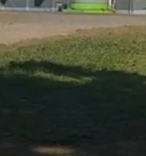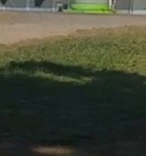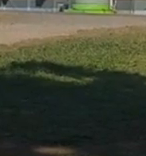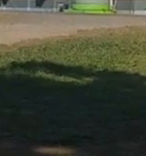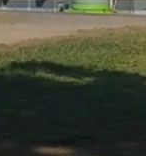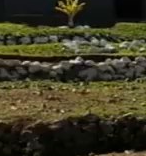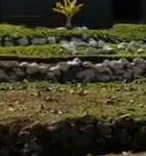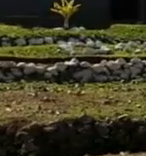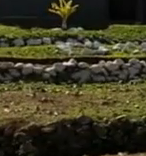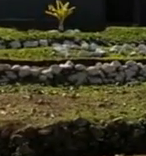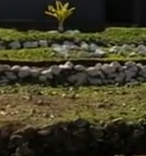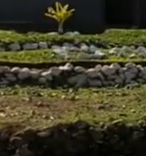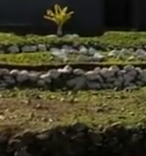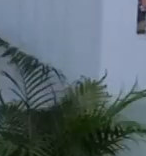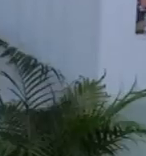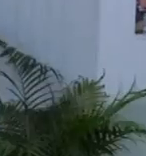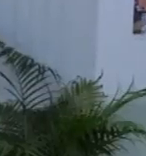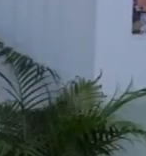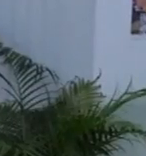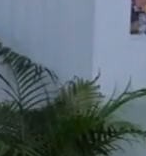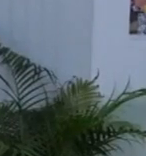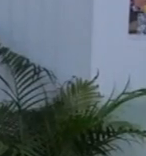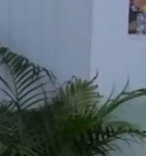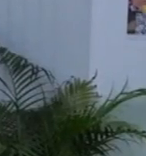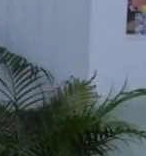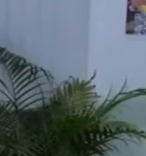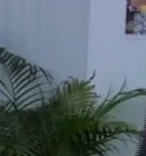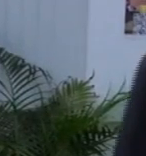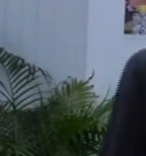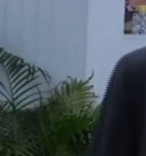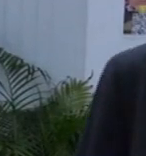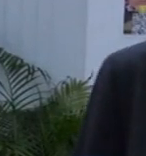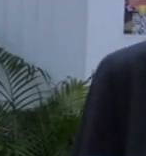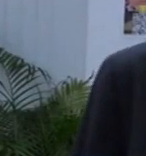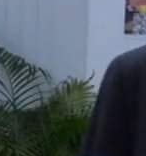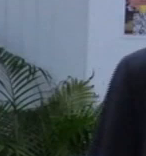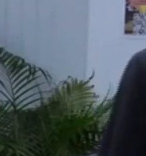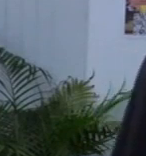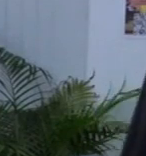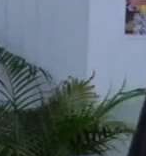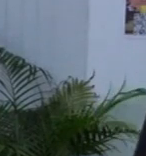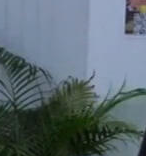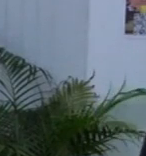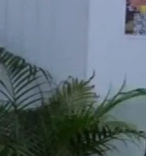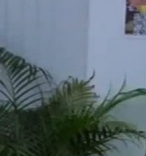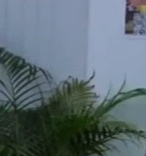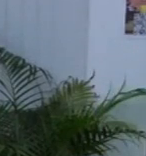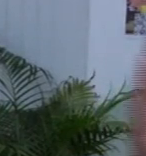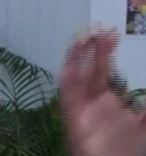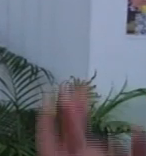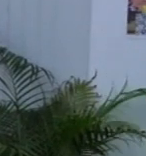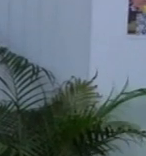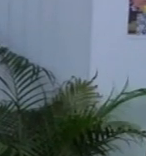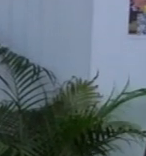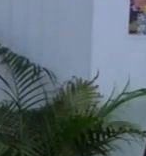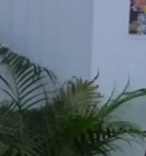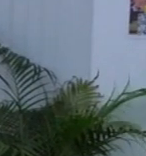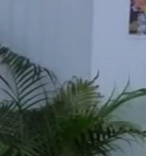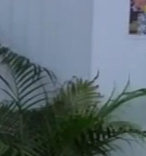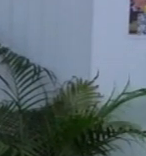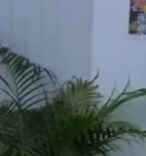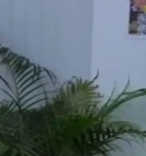issues over the weekend. Unfortunately, over the weekend something transpired, and this morning they put up the banner that they wanted the principal